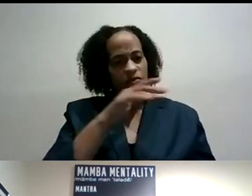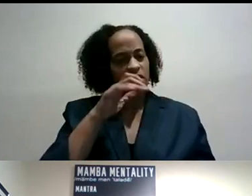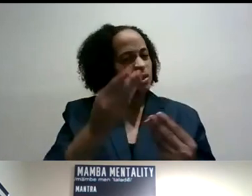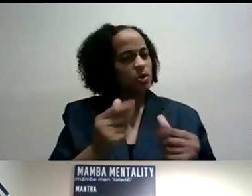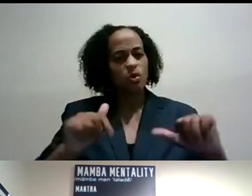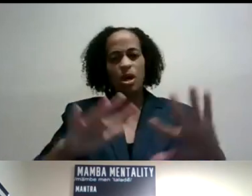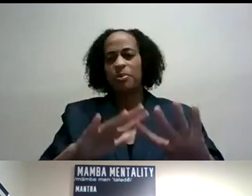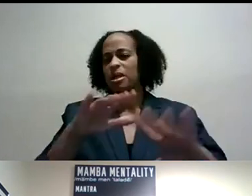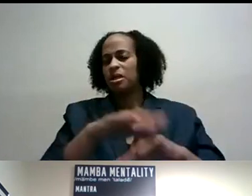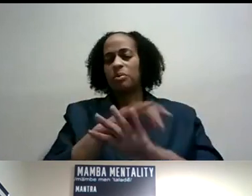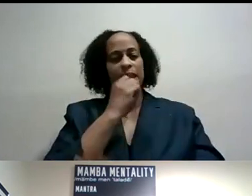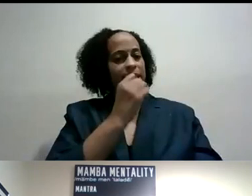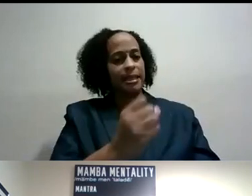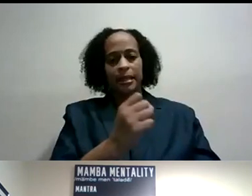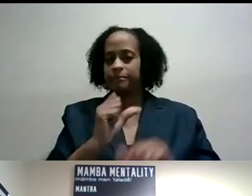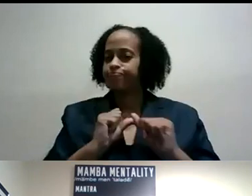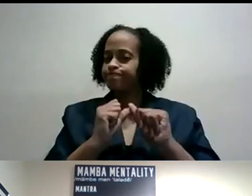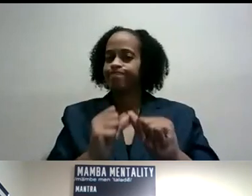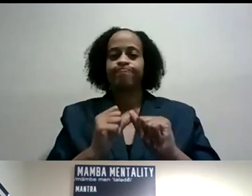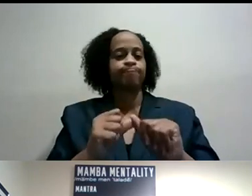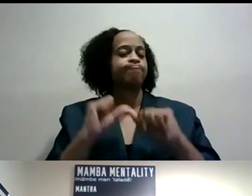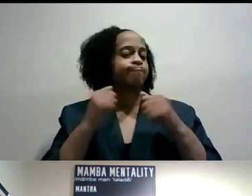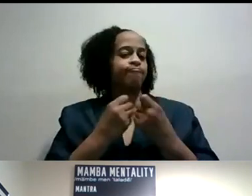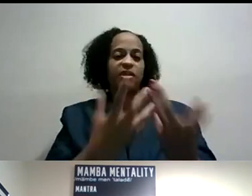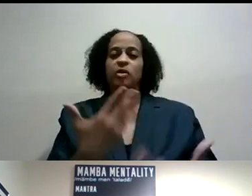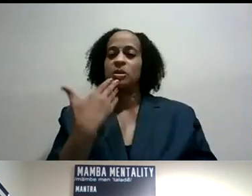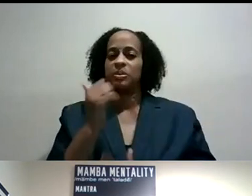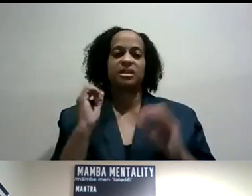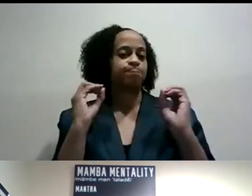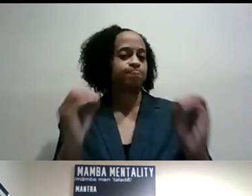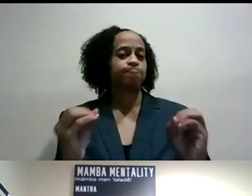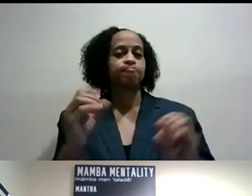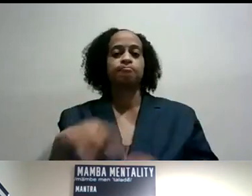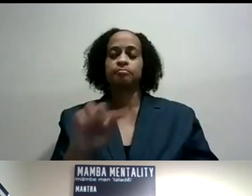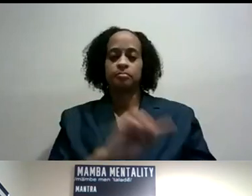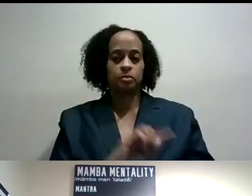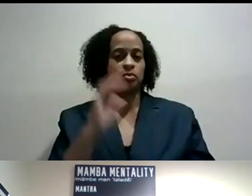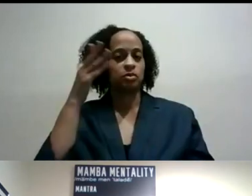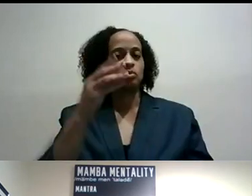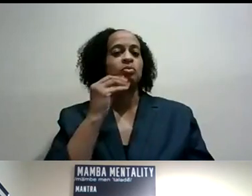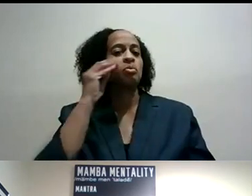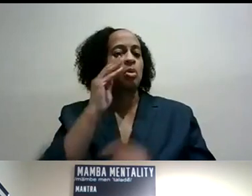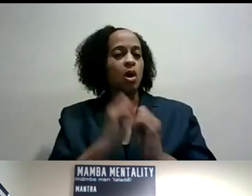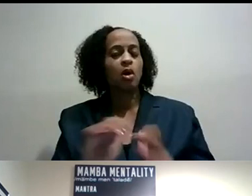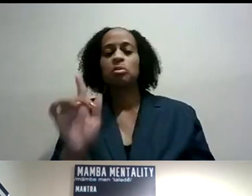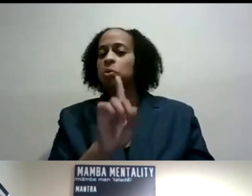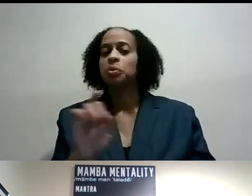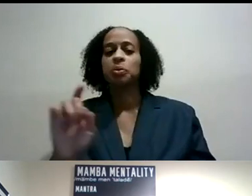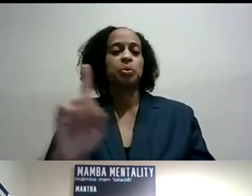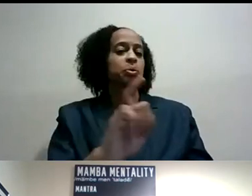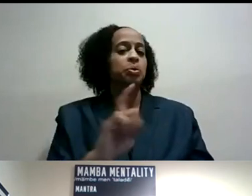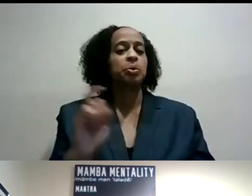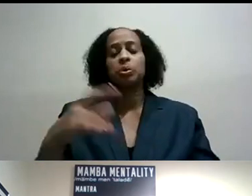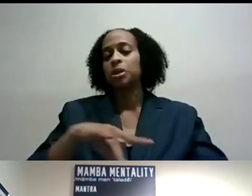will no longer give you its best. You'll be a homeless wanderer on the